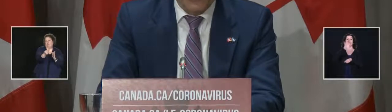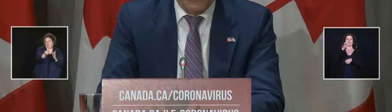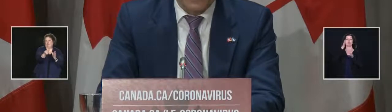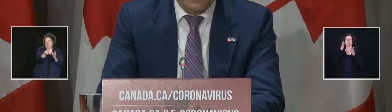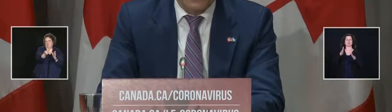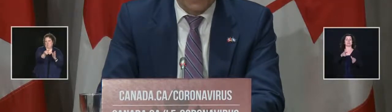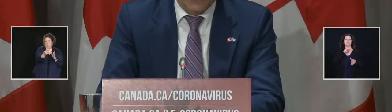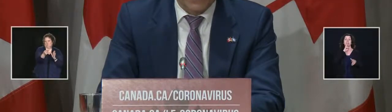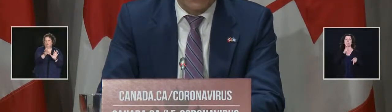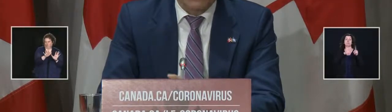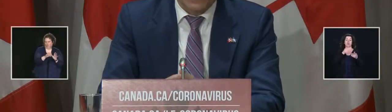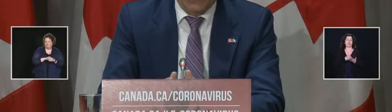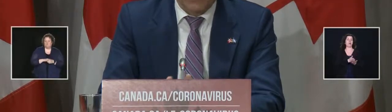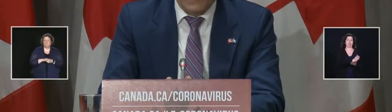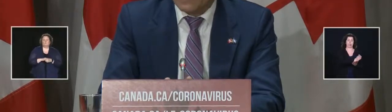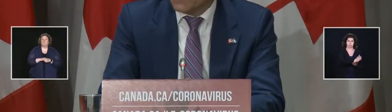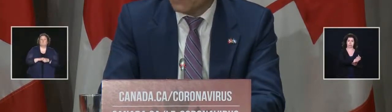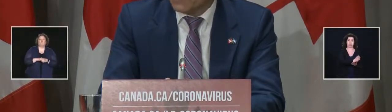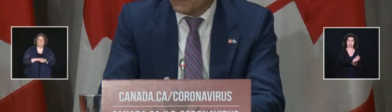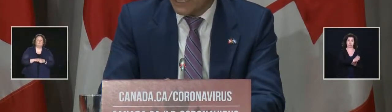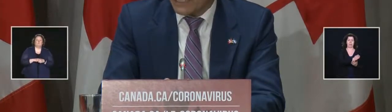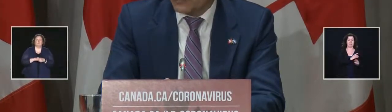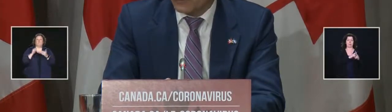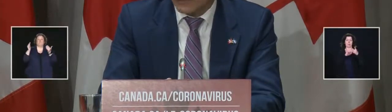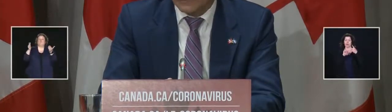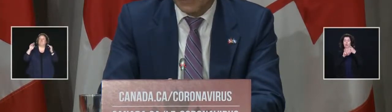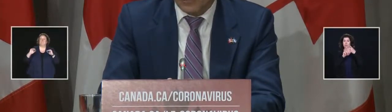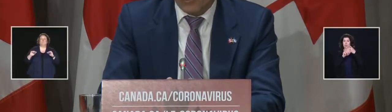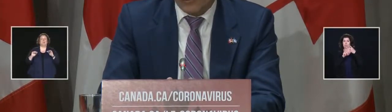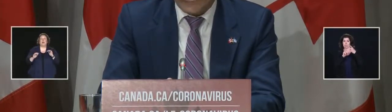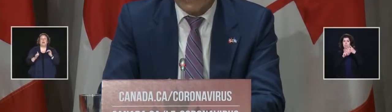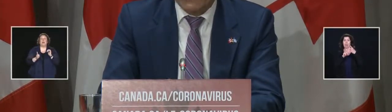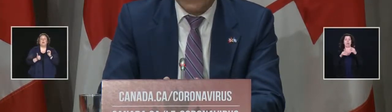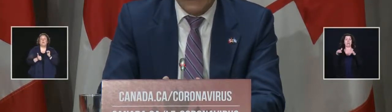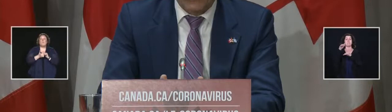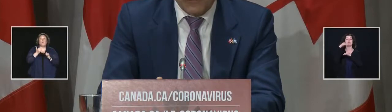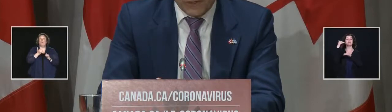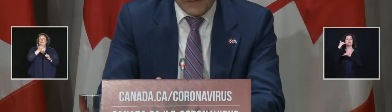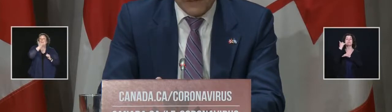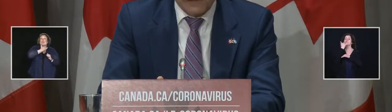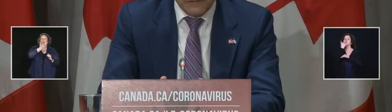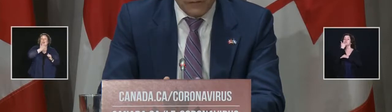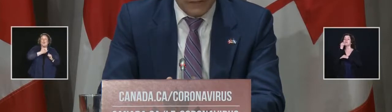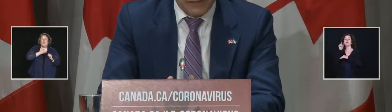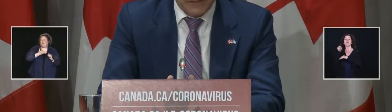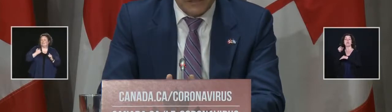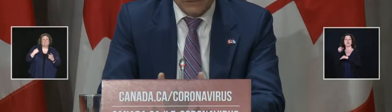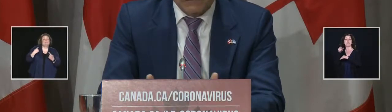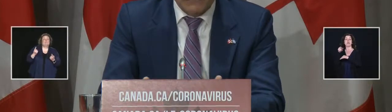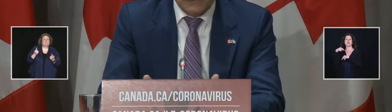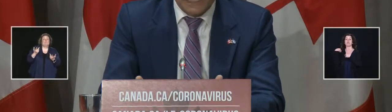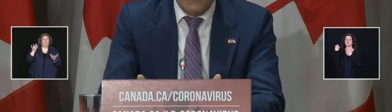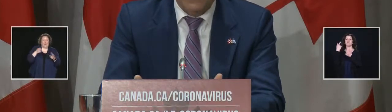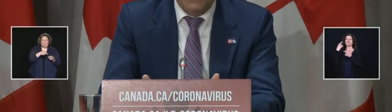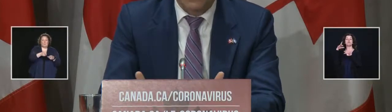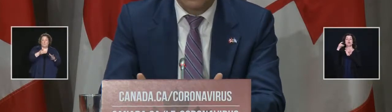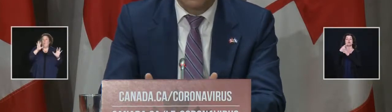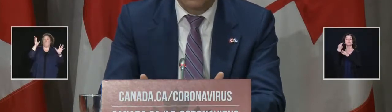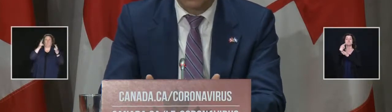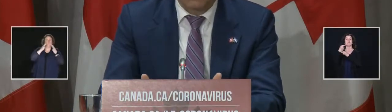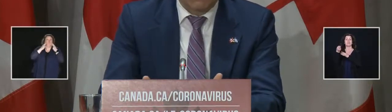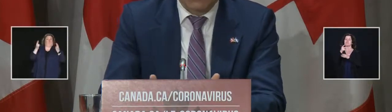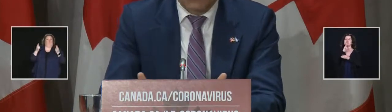vast majority of errors that were made in the last few weeks were errors in good faith. The Canadians didn't have